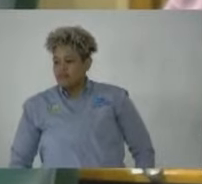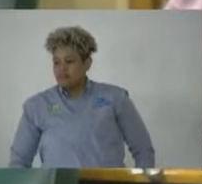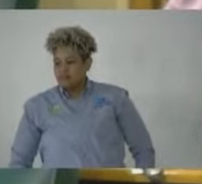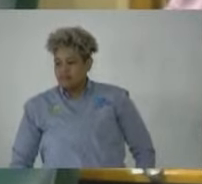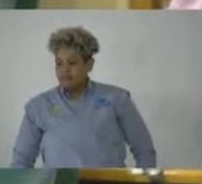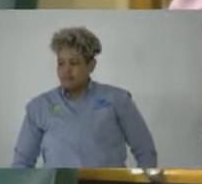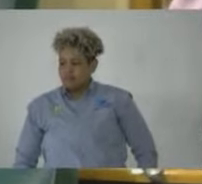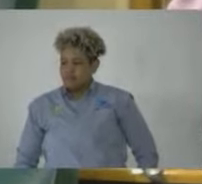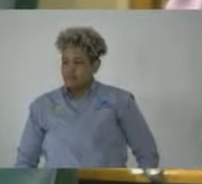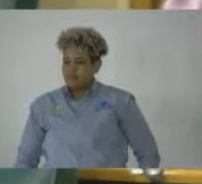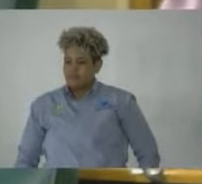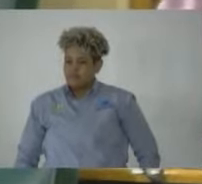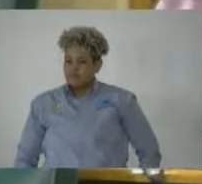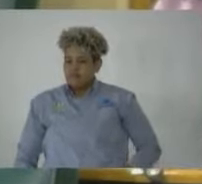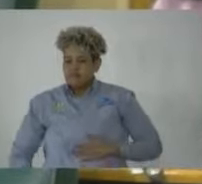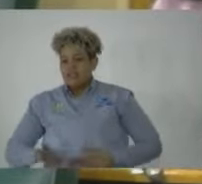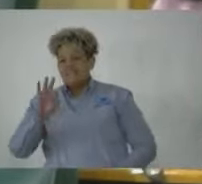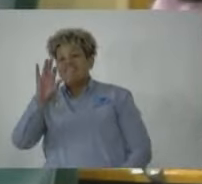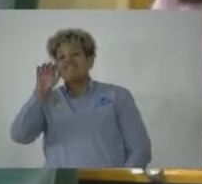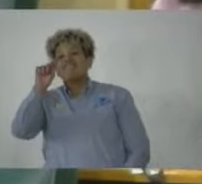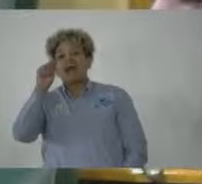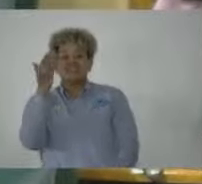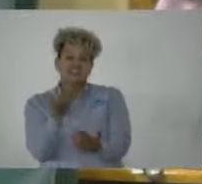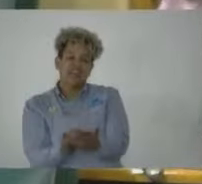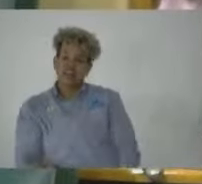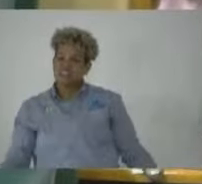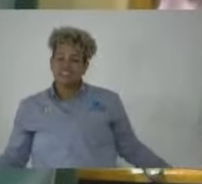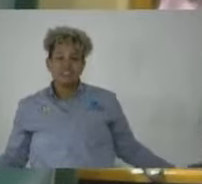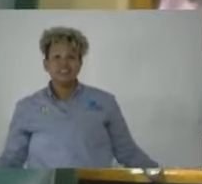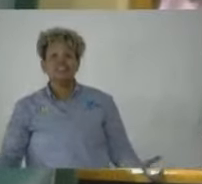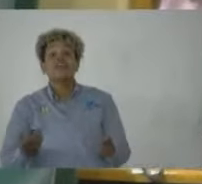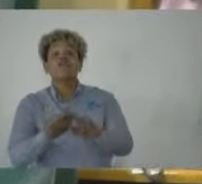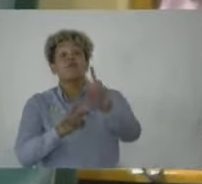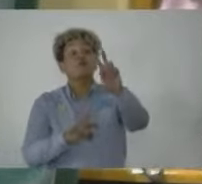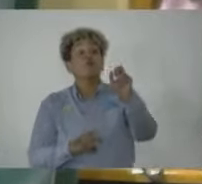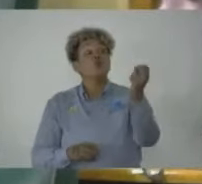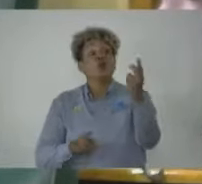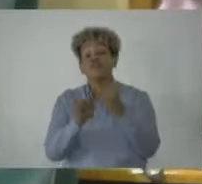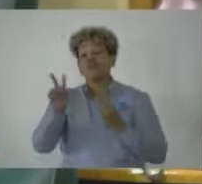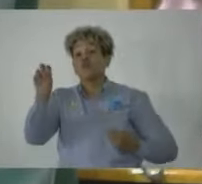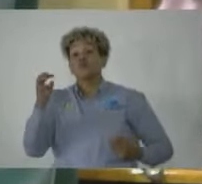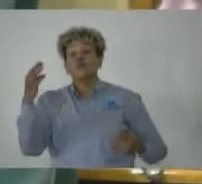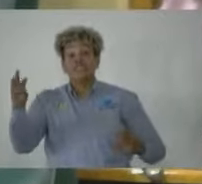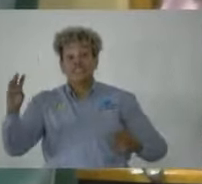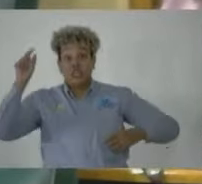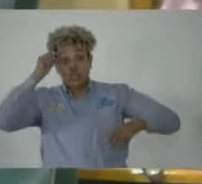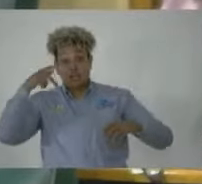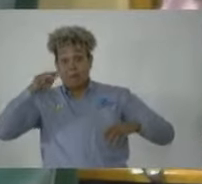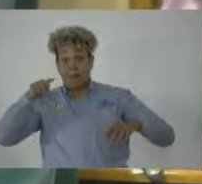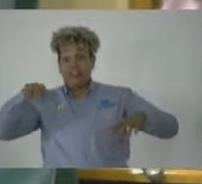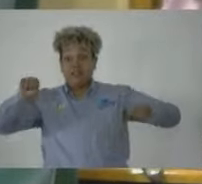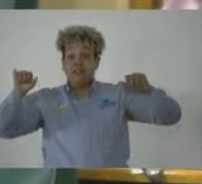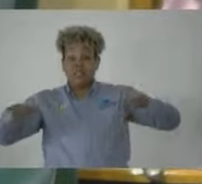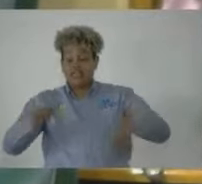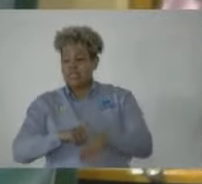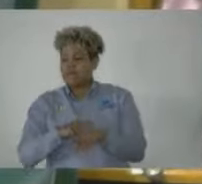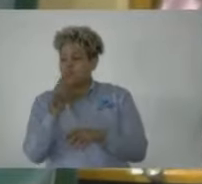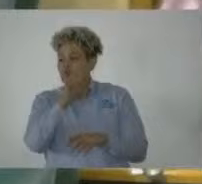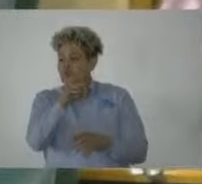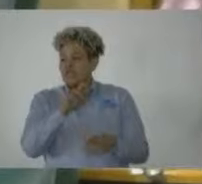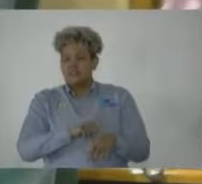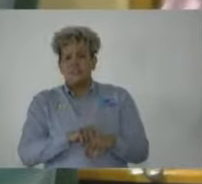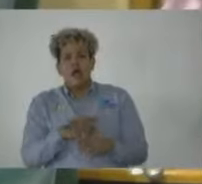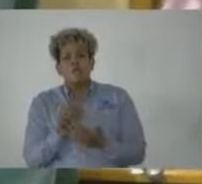No, it's fact. Fact. Madam Speaker, to the credit of the 2012 to 2016 administration, they made use of that